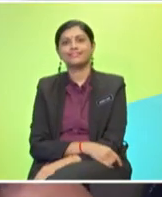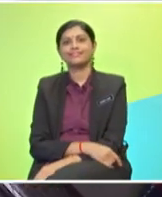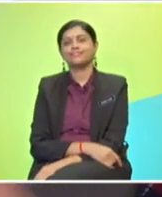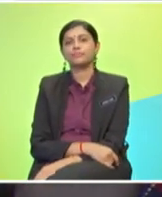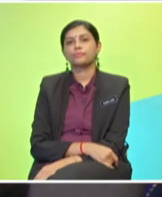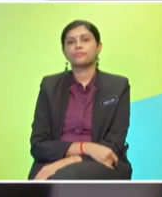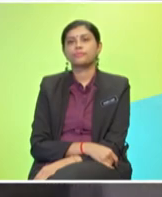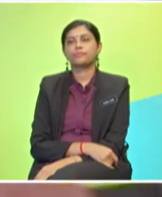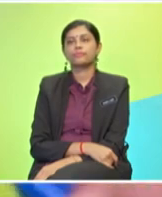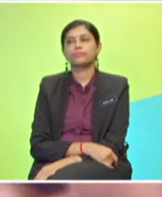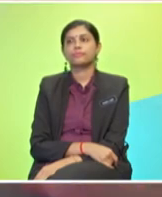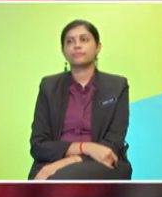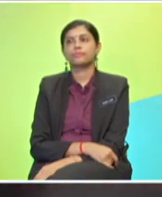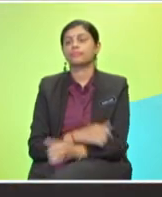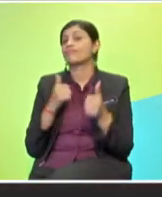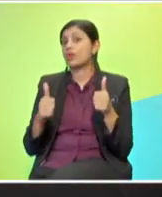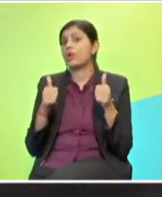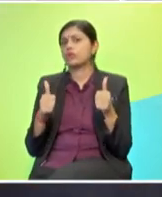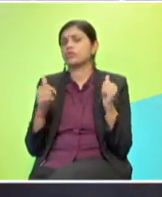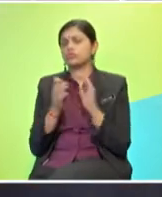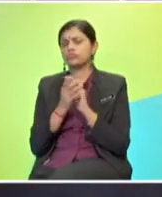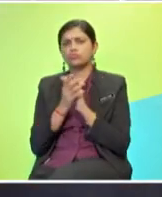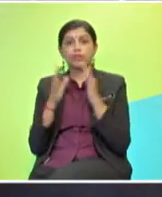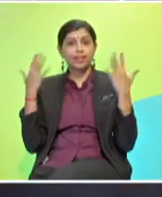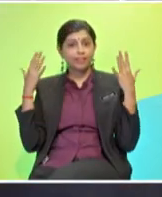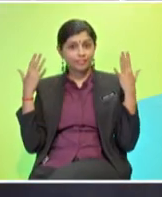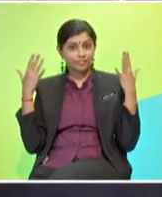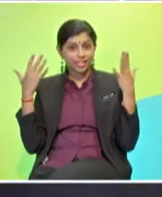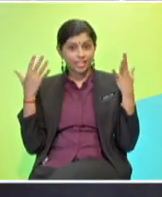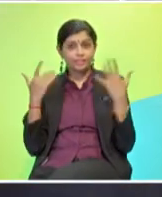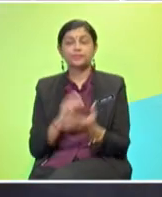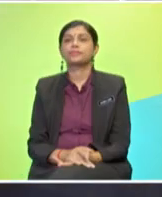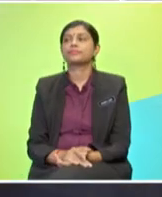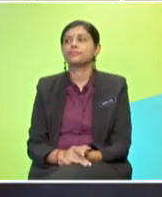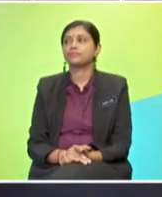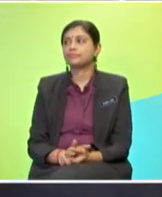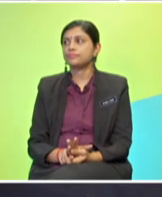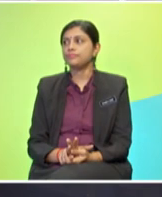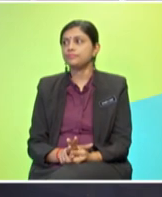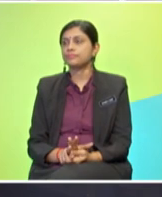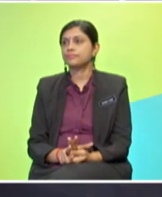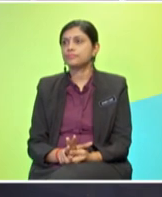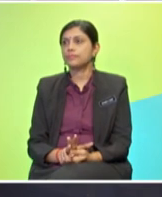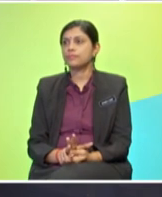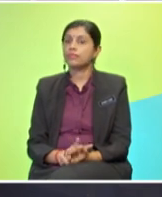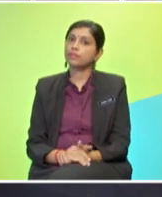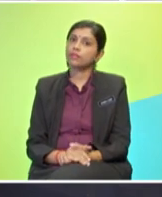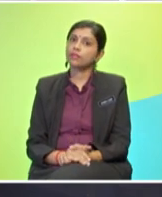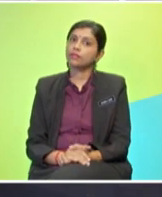G. Okay. Very good. All right. Thank you so much, teacher. Very good. Very good. Maybe, teacher, you